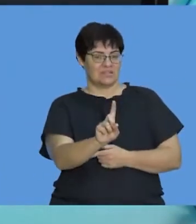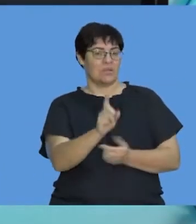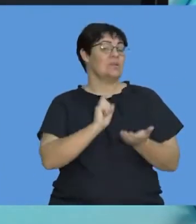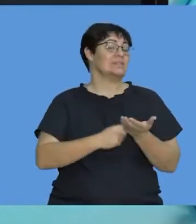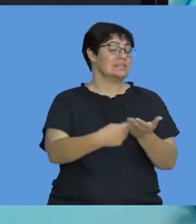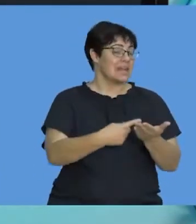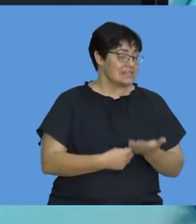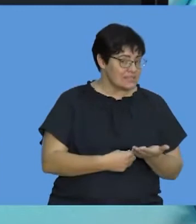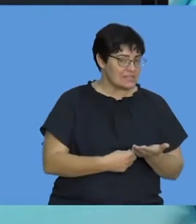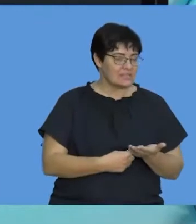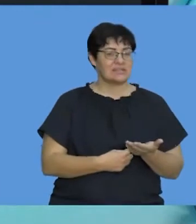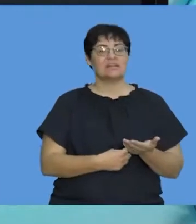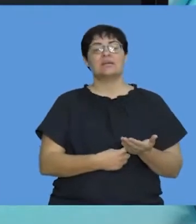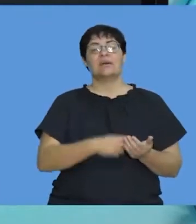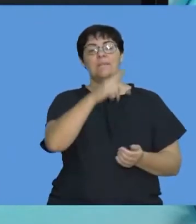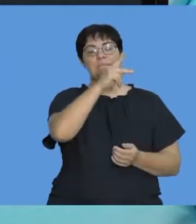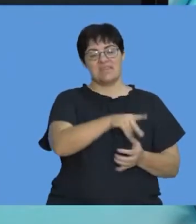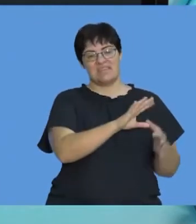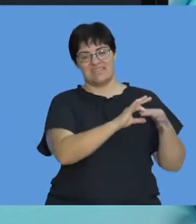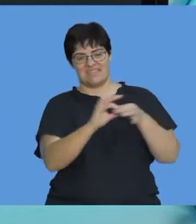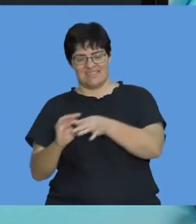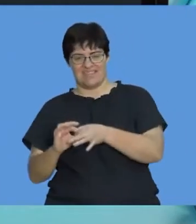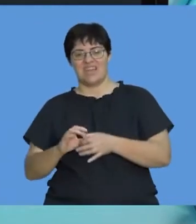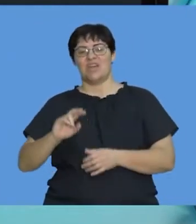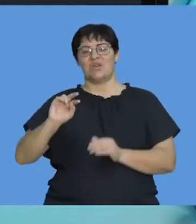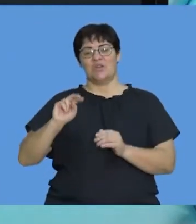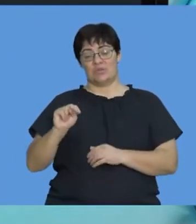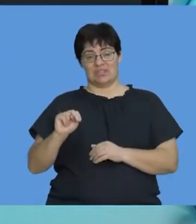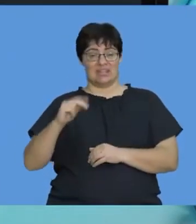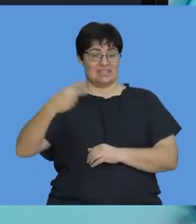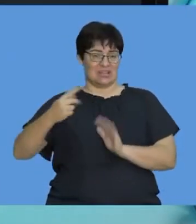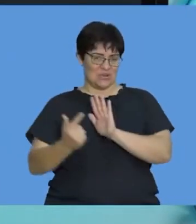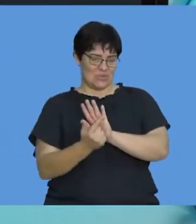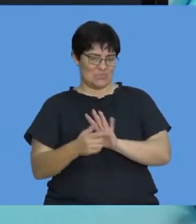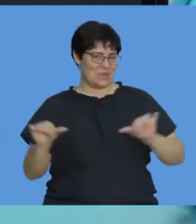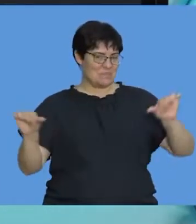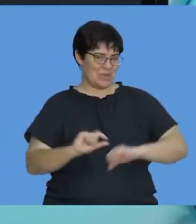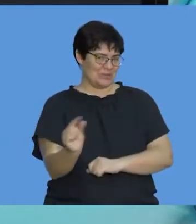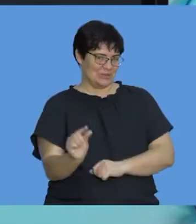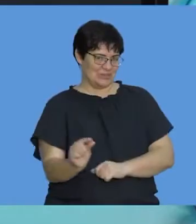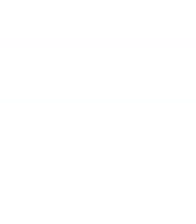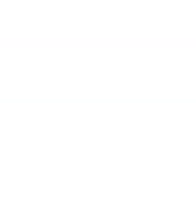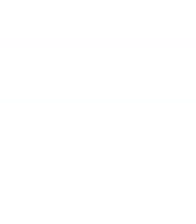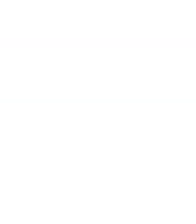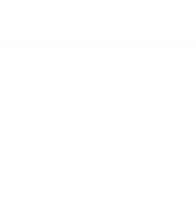about, how momentum gets related to Newton's second law. Okay? So we'll be back in a couple of minutes.